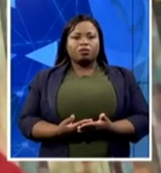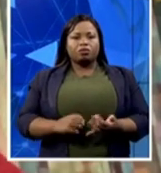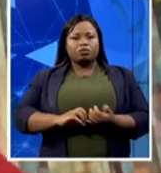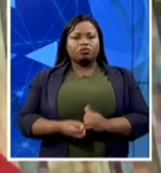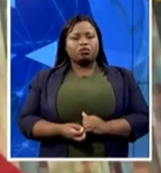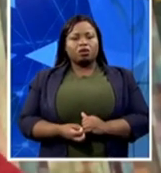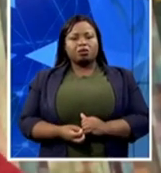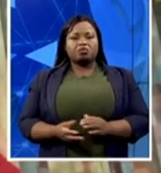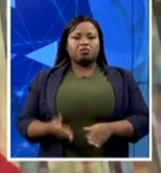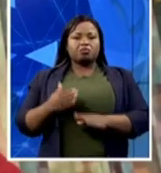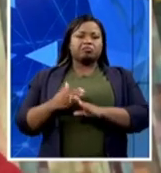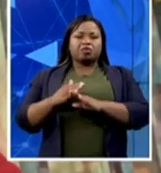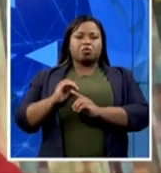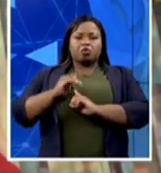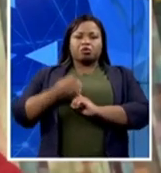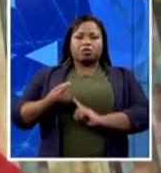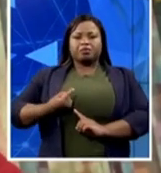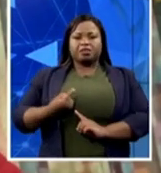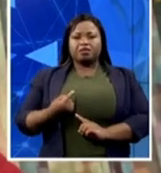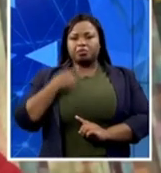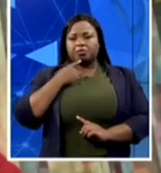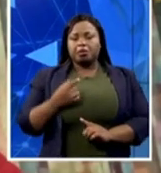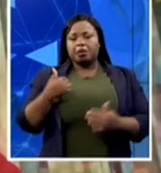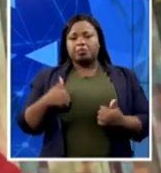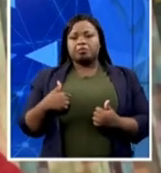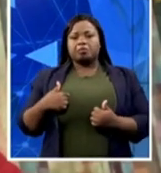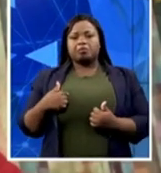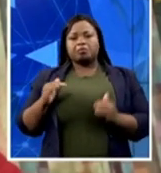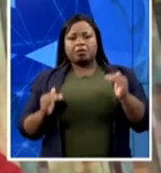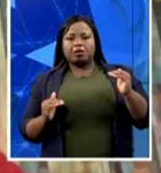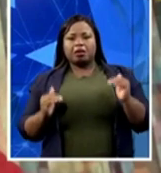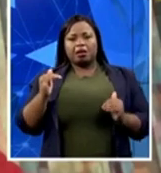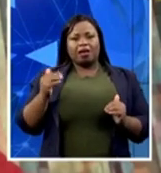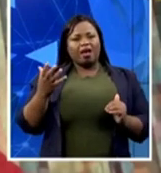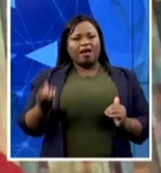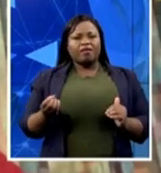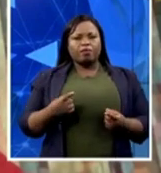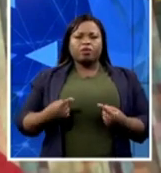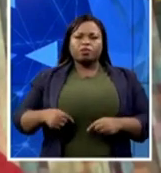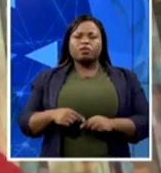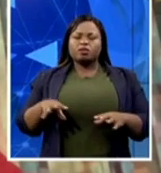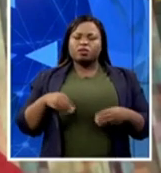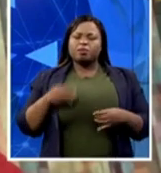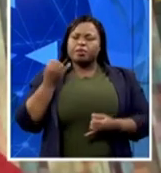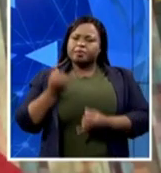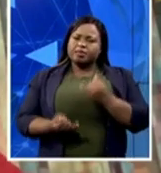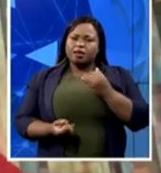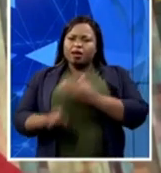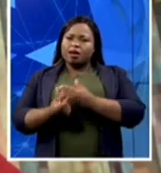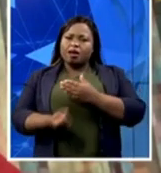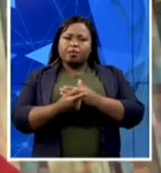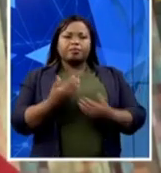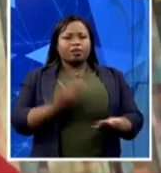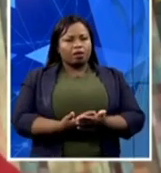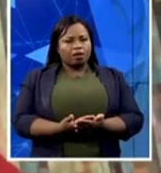starting blocks in time or not. I think we have to accept that there would be mistakes made. As long as we acknowledge those mistakes